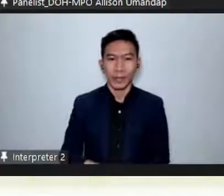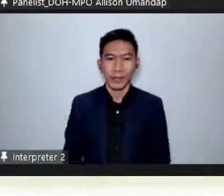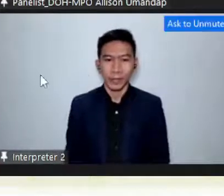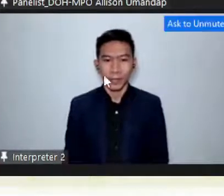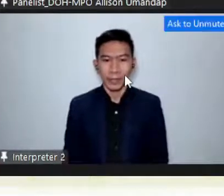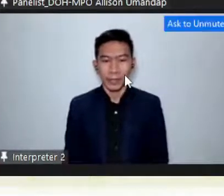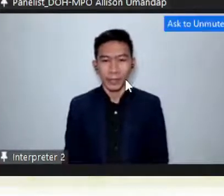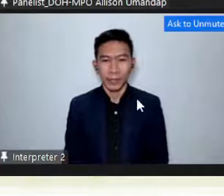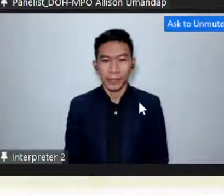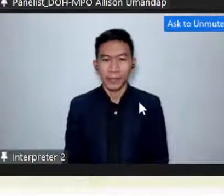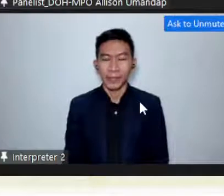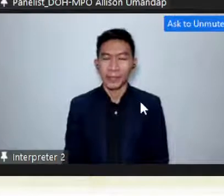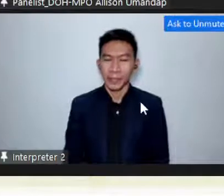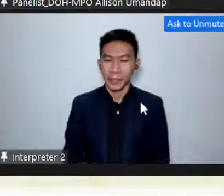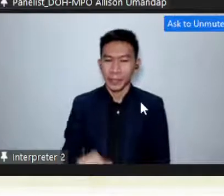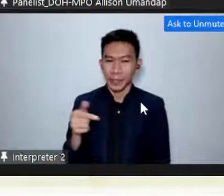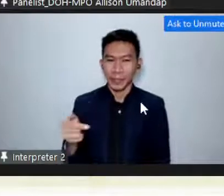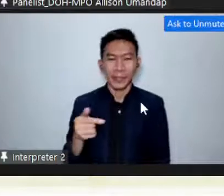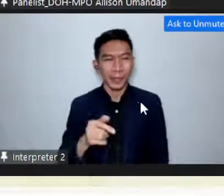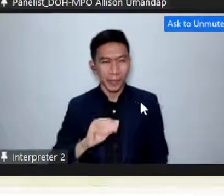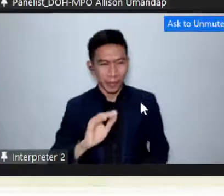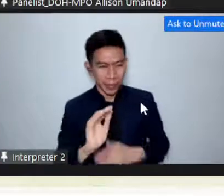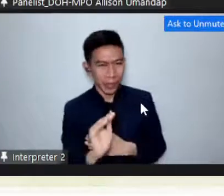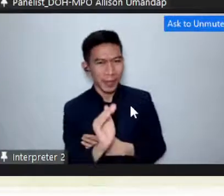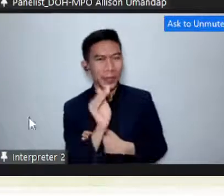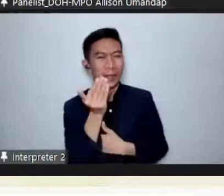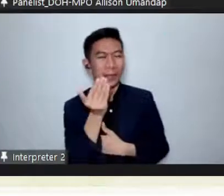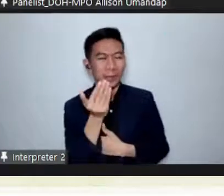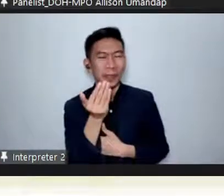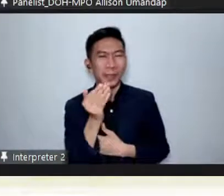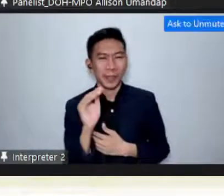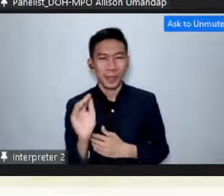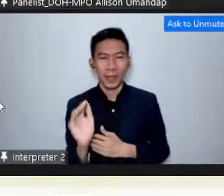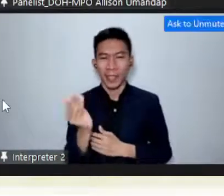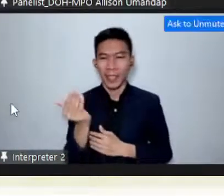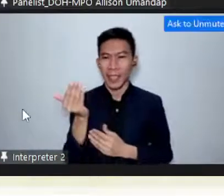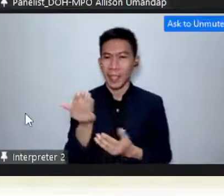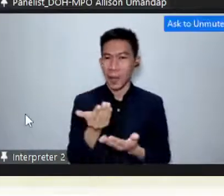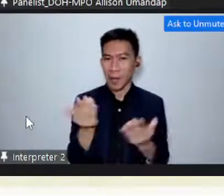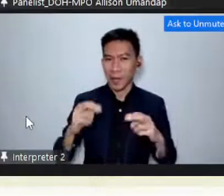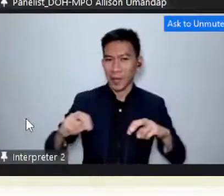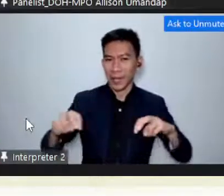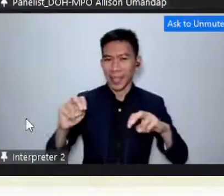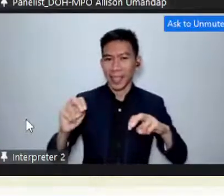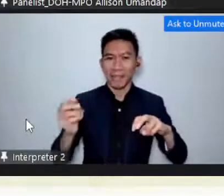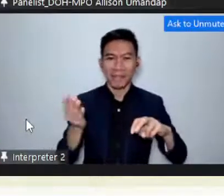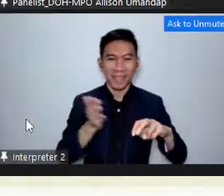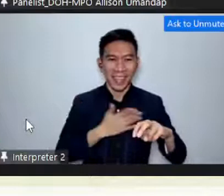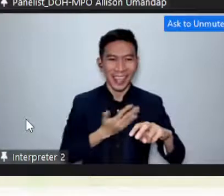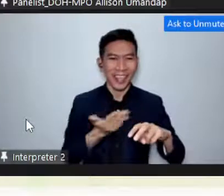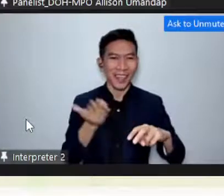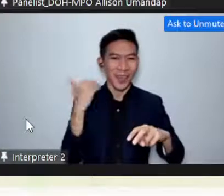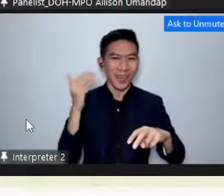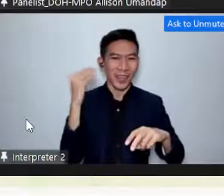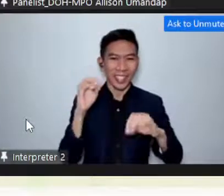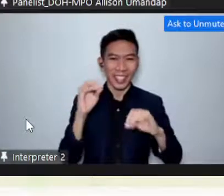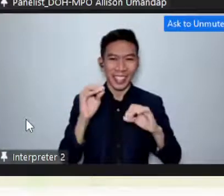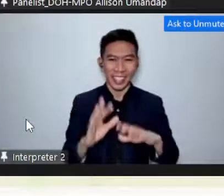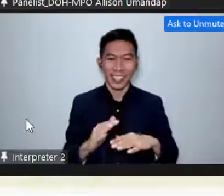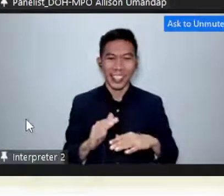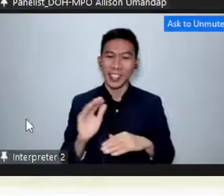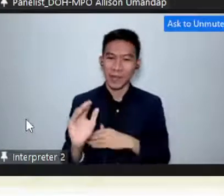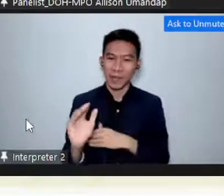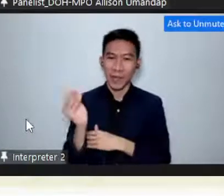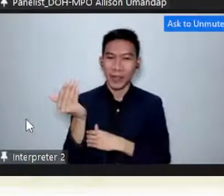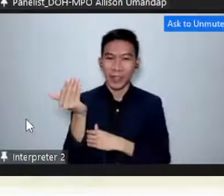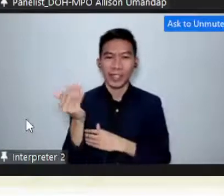Back to you, Bev. Good morning po, and good morning to all my co-panelists and my former teachers po. Magandang umaga po sa inyong